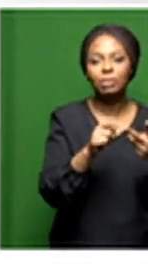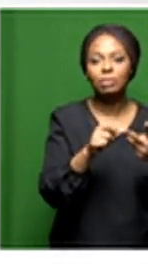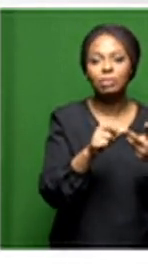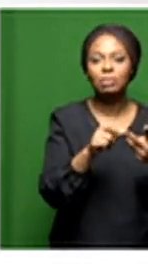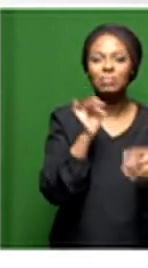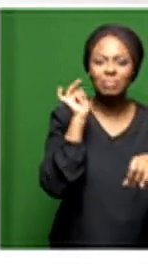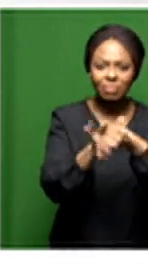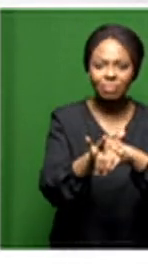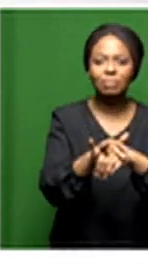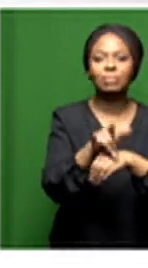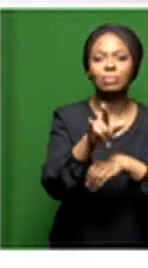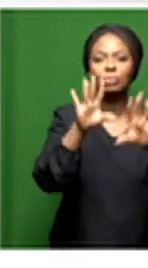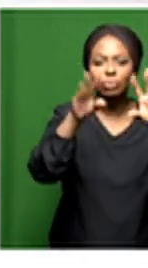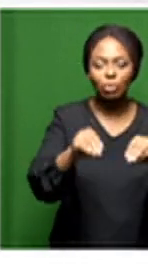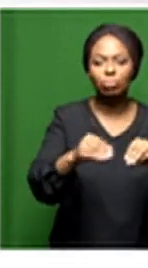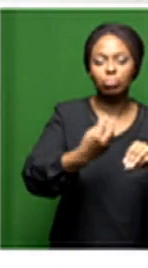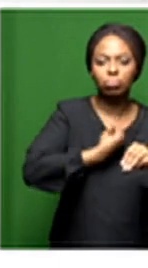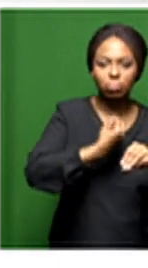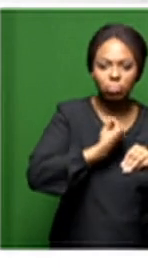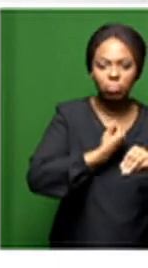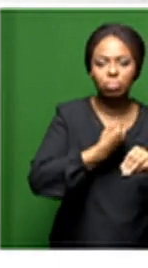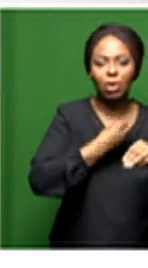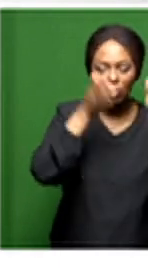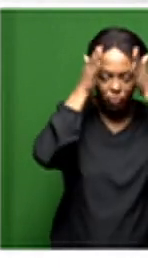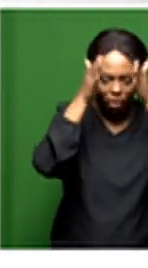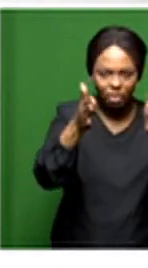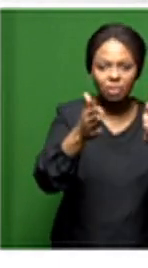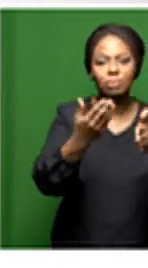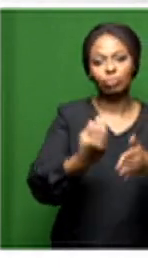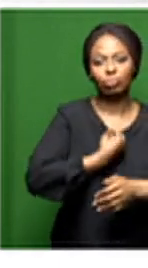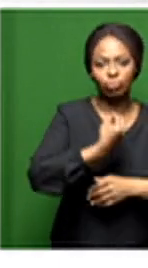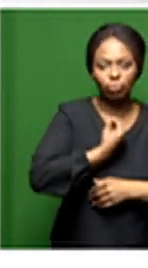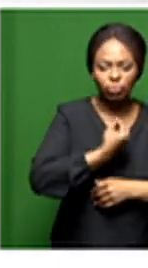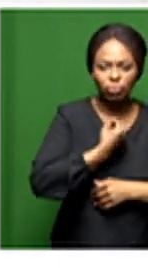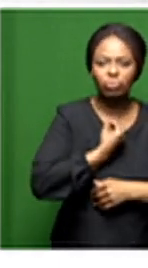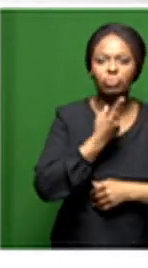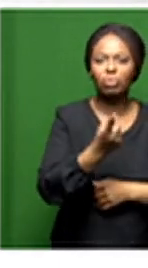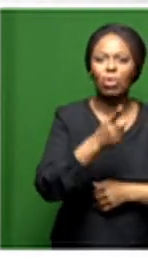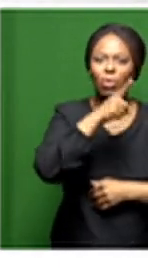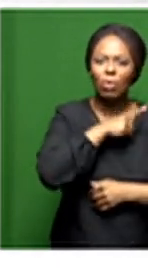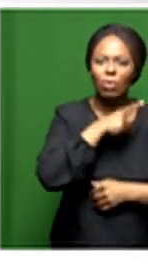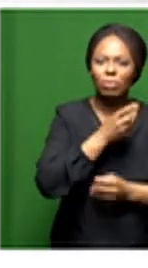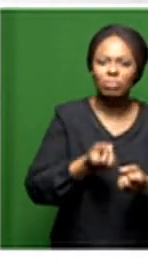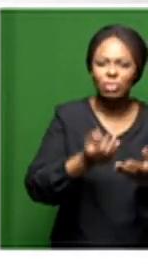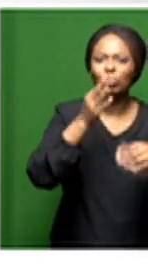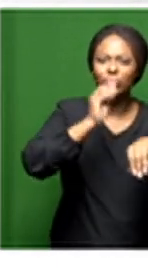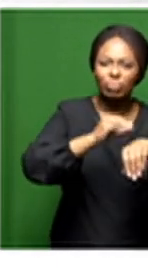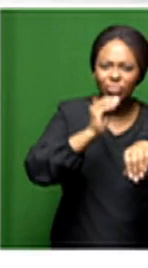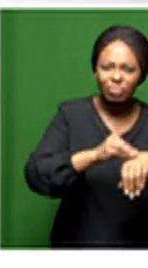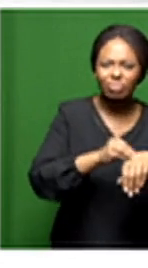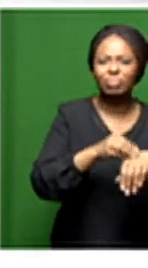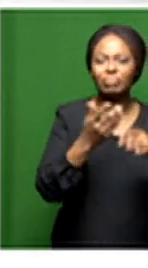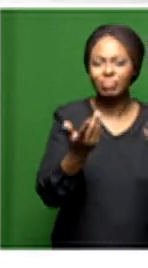young people, especially I wrote it, by the way, focusing mainly on the young people. What is it that is hindering them from being the